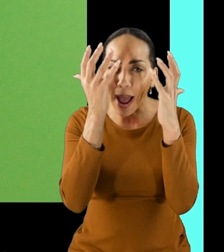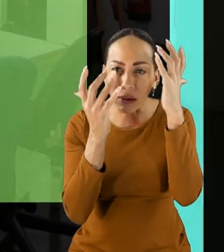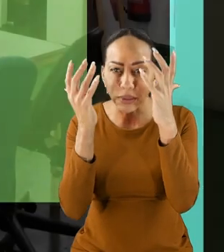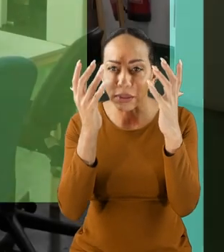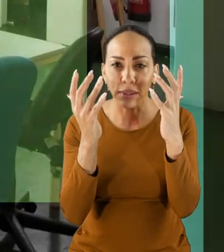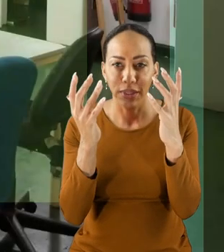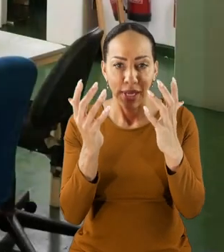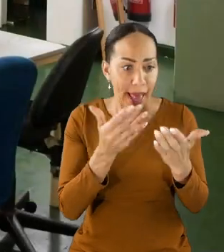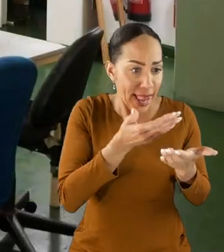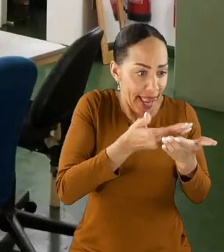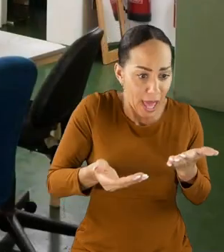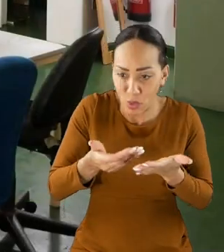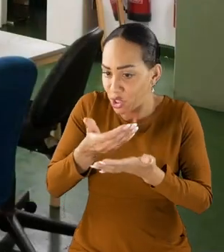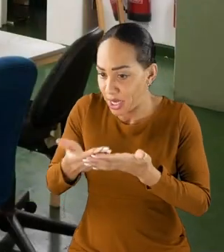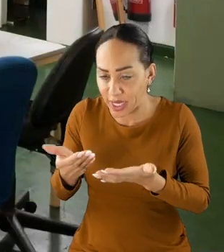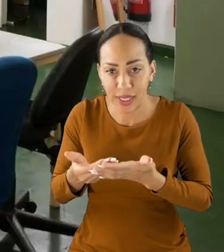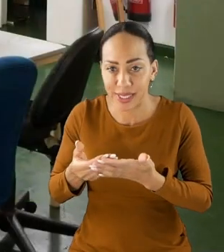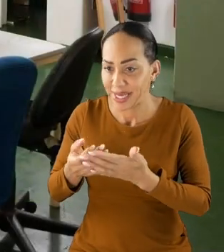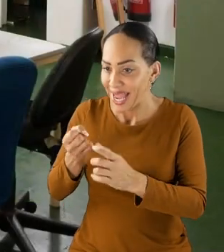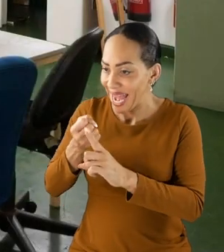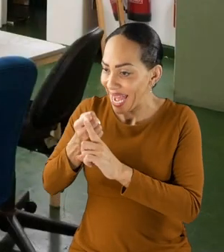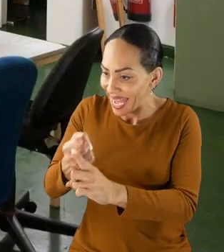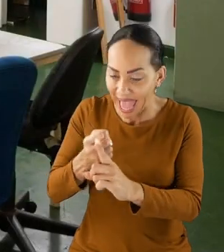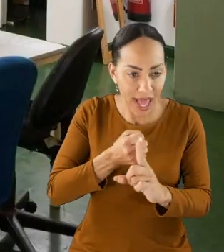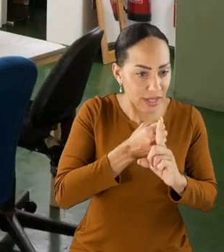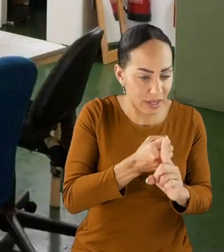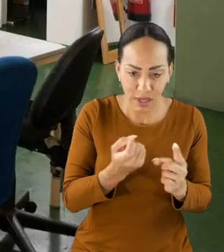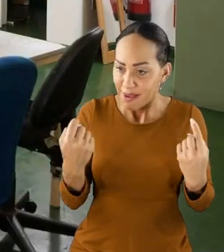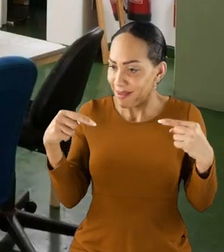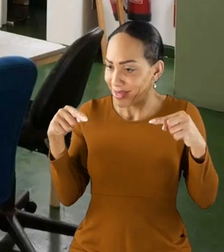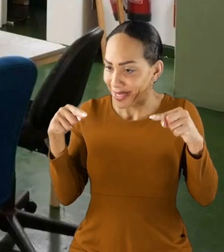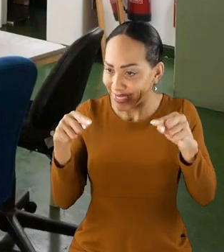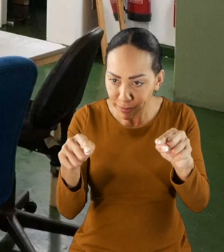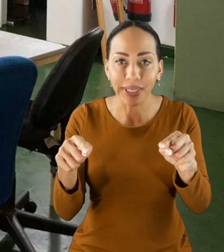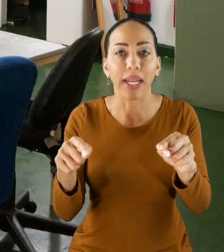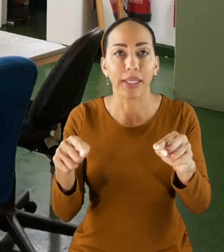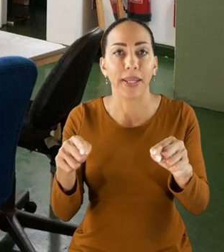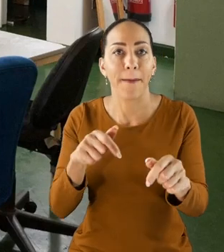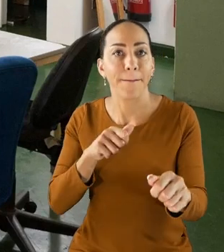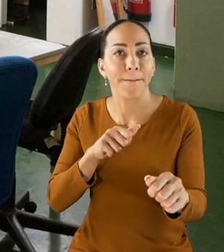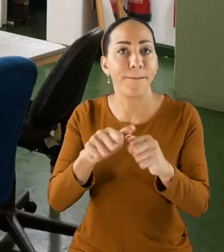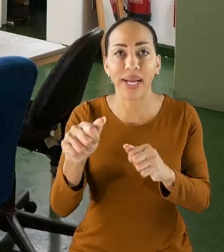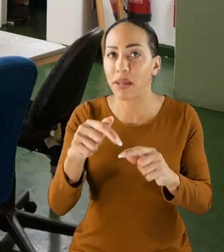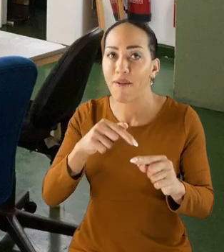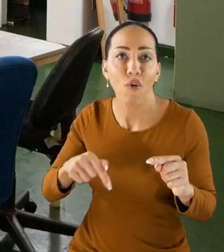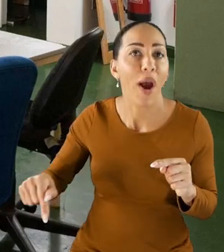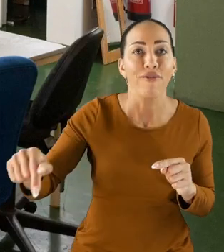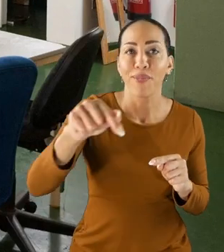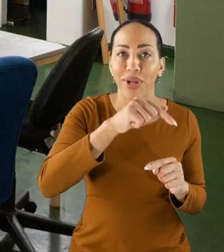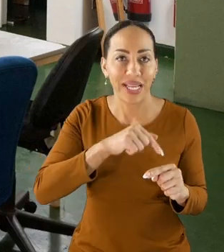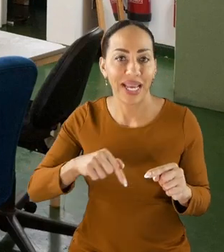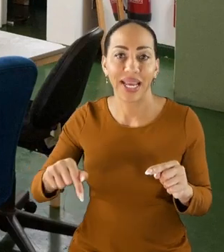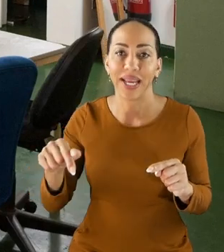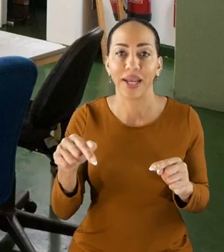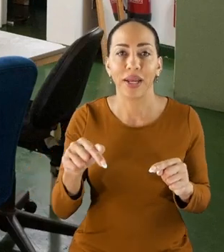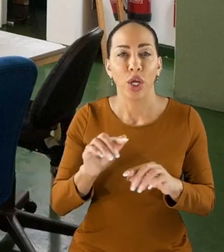we could really get the languages landing far more simultaneously and far better for everybody, rather than